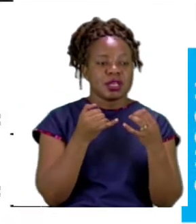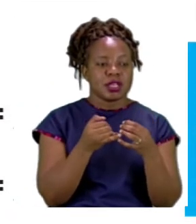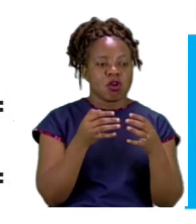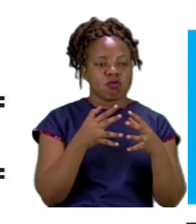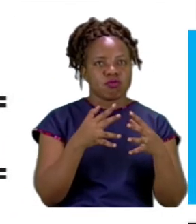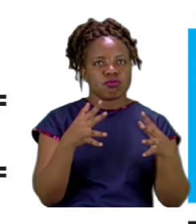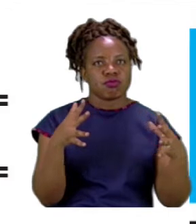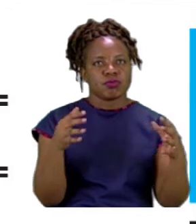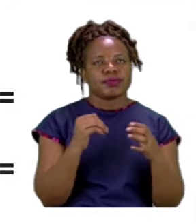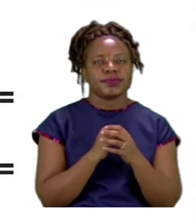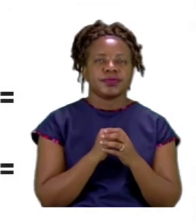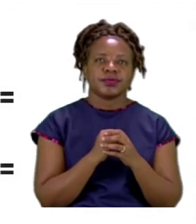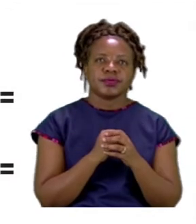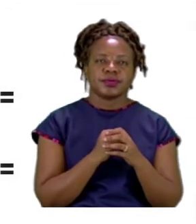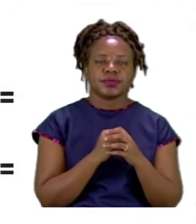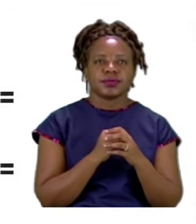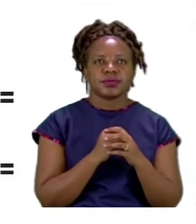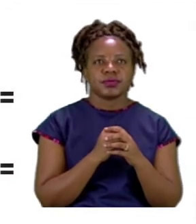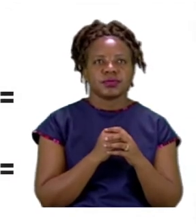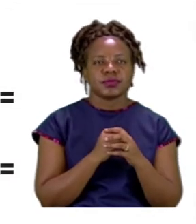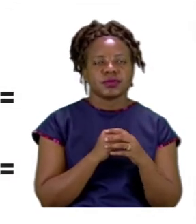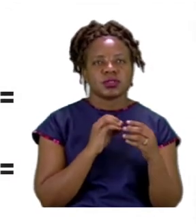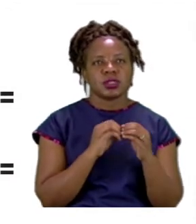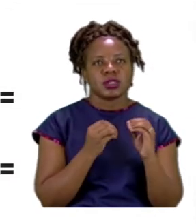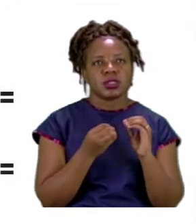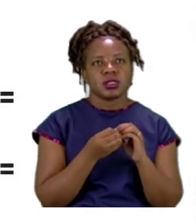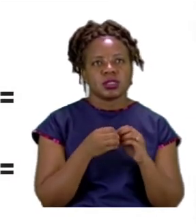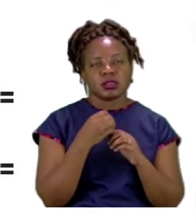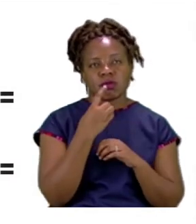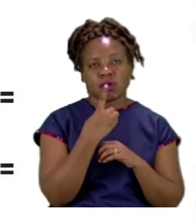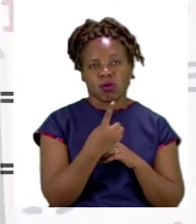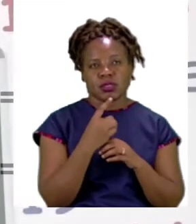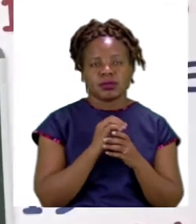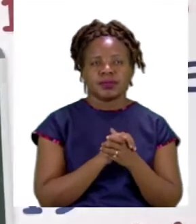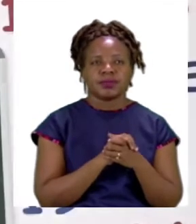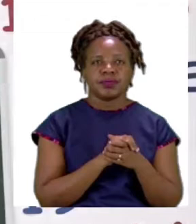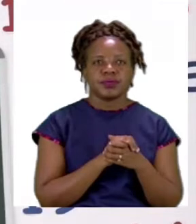that means. Now I have the first one right here on the board as